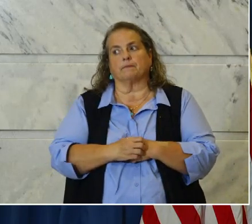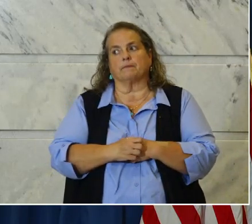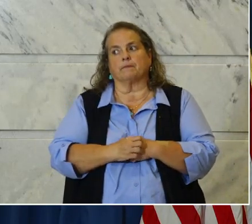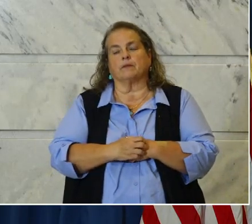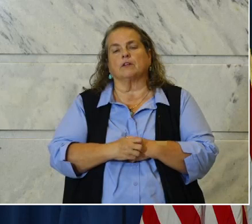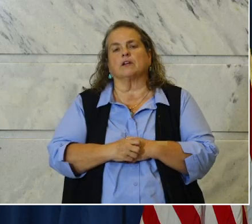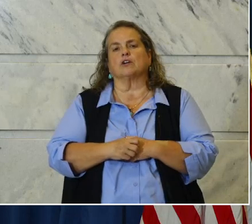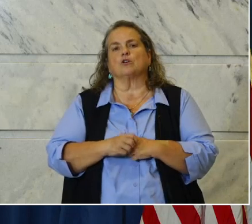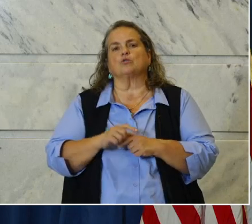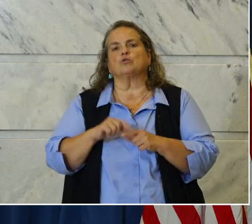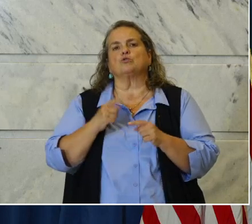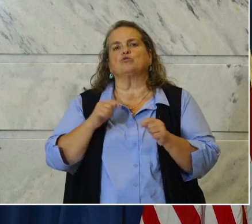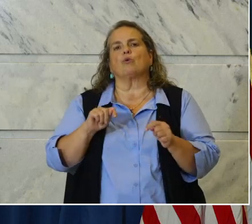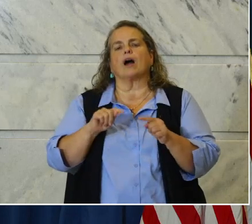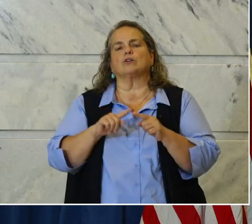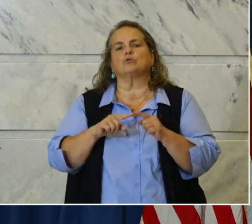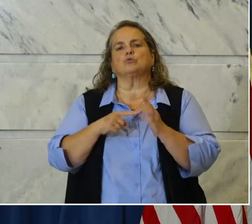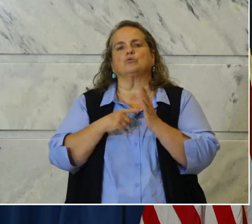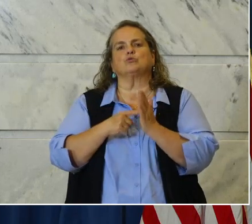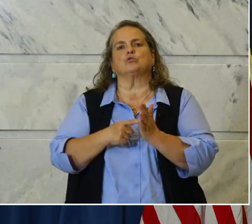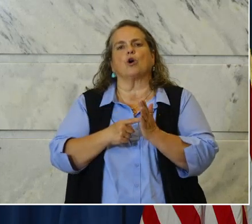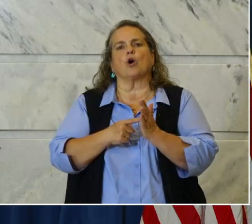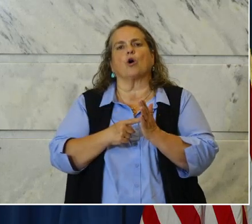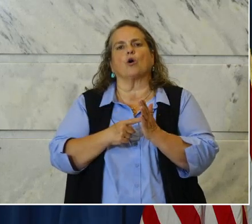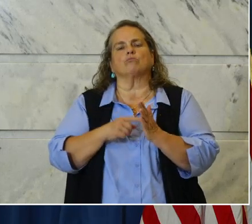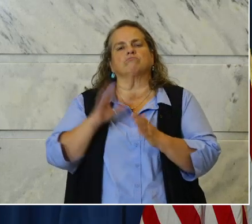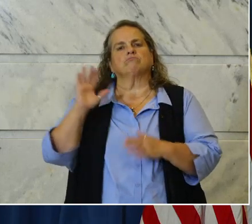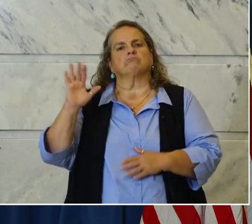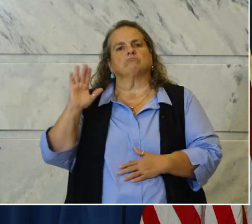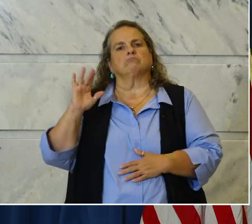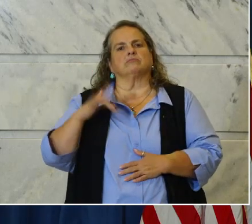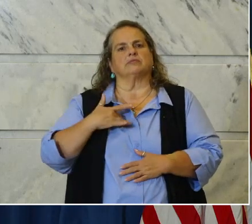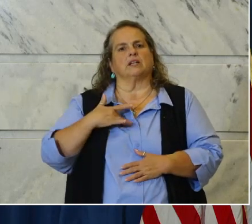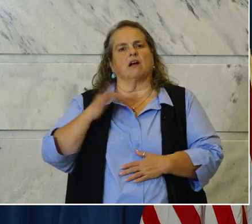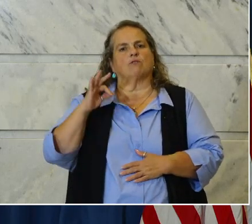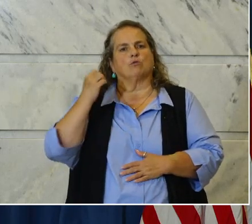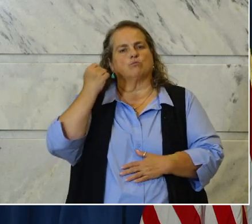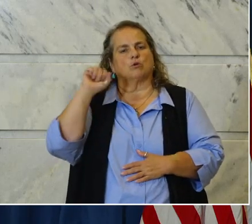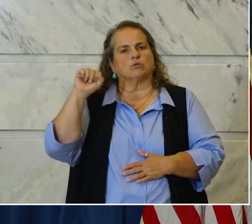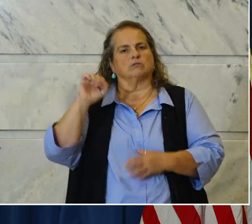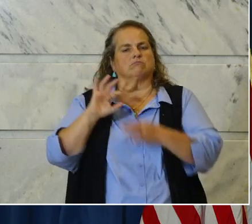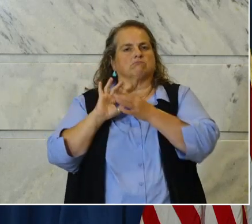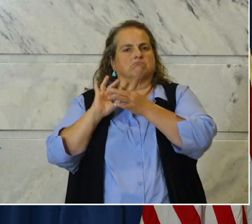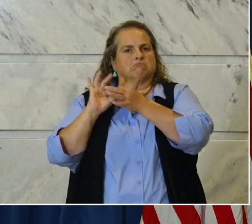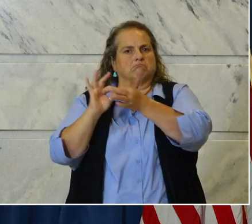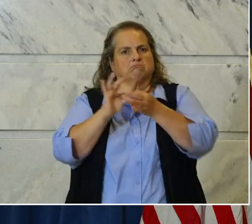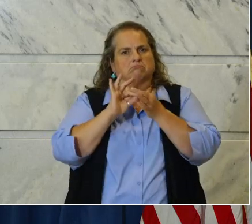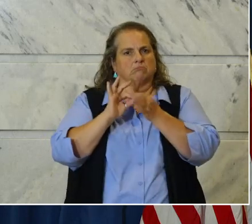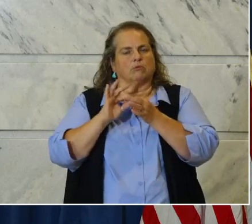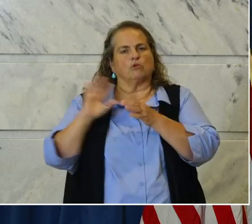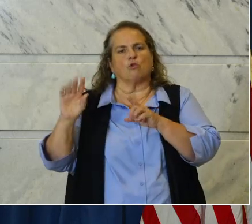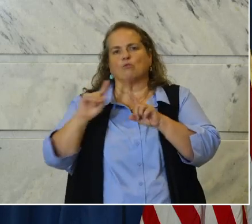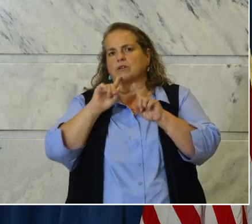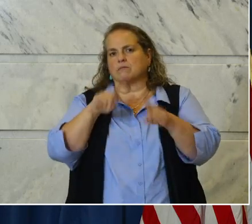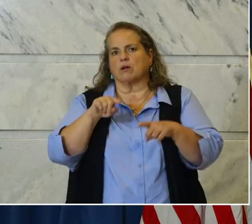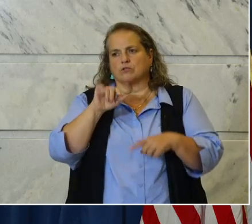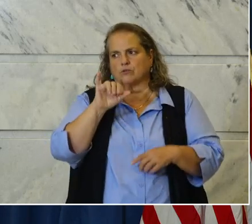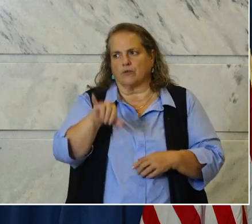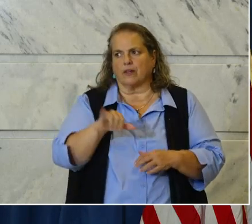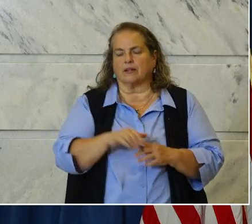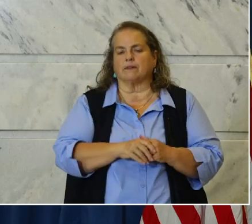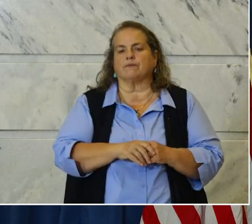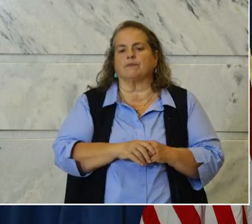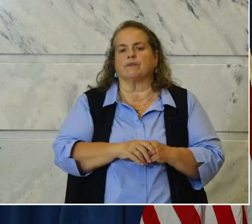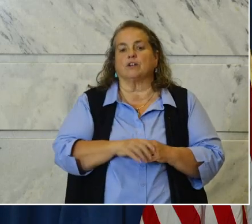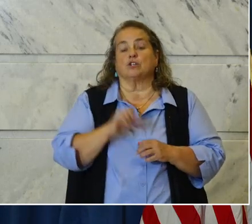protesting the shooting of Jacob Blake in Wisconsin. Your reaction to that, and also just to the more unrest we're seeing in Wisconsin? So